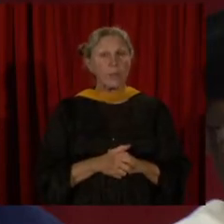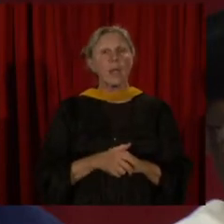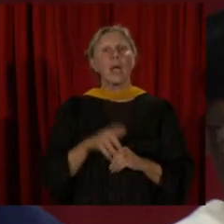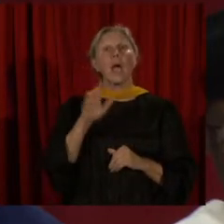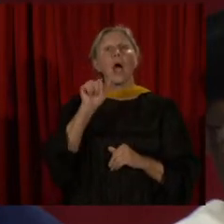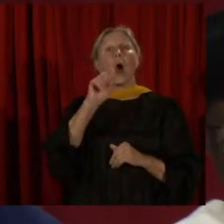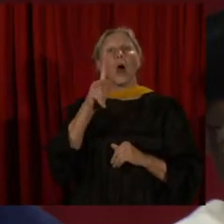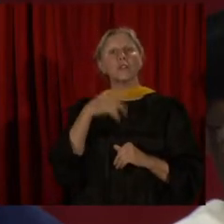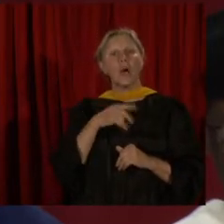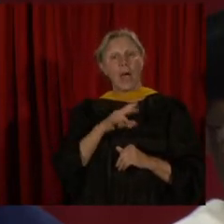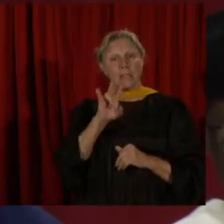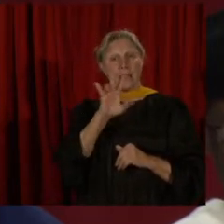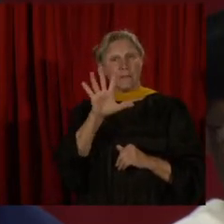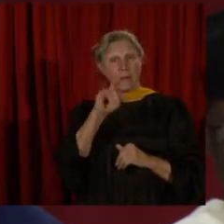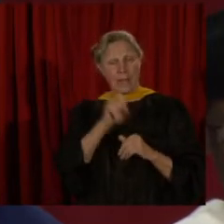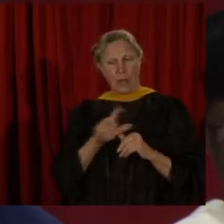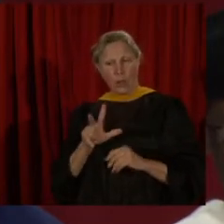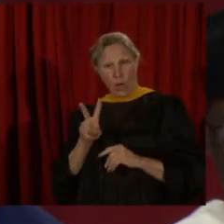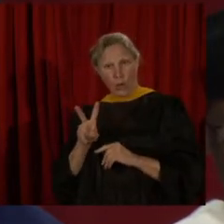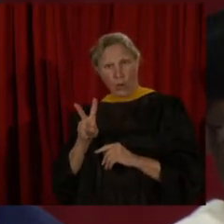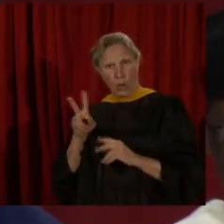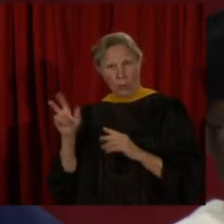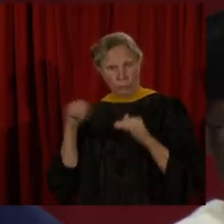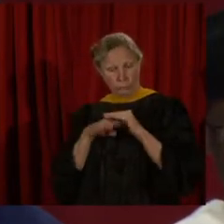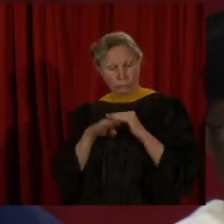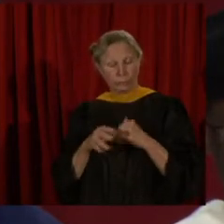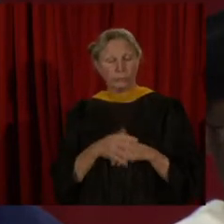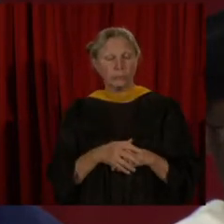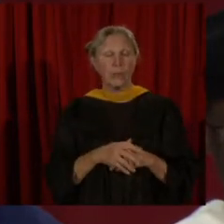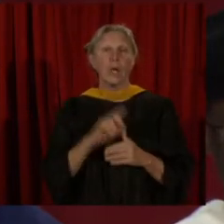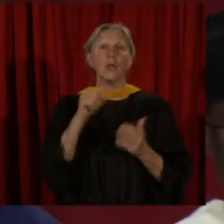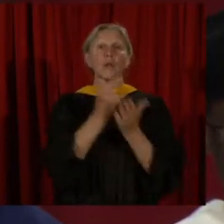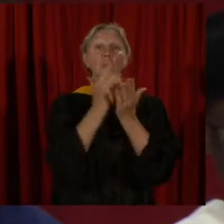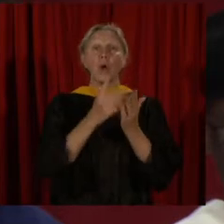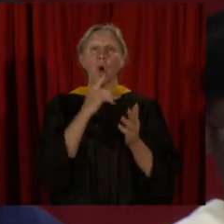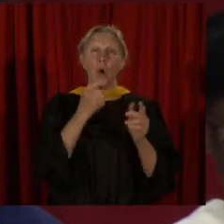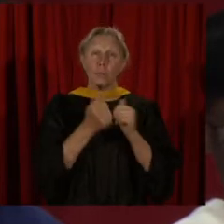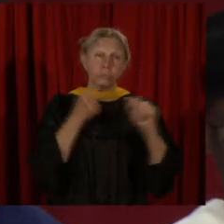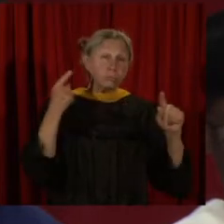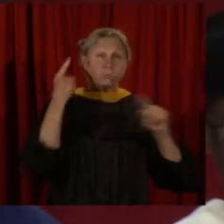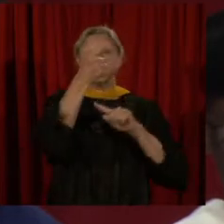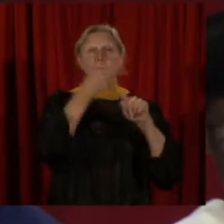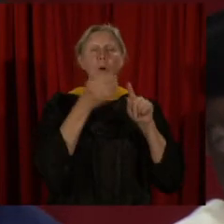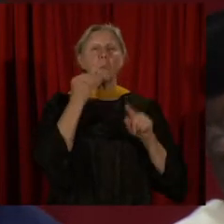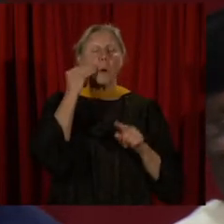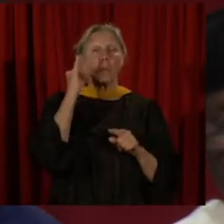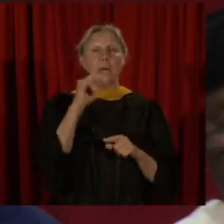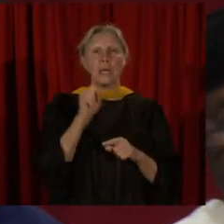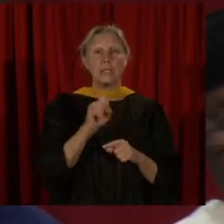75 counties. The graduate who is furthest away from their hometown is